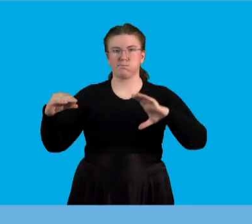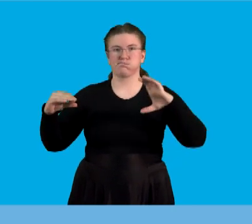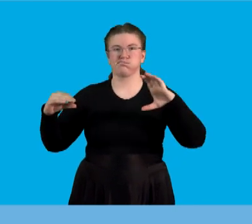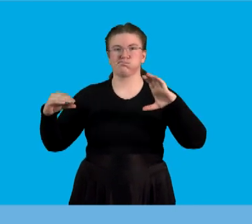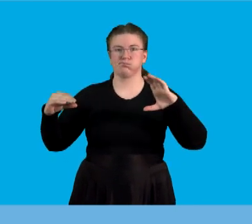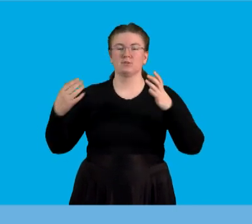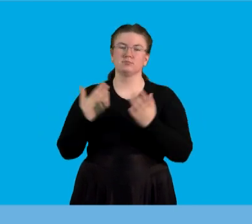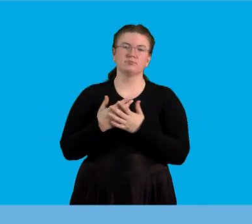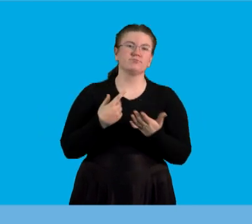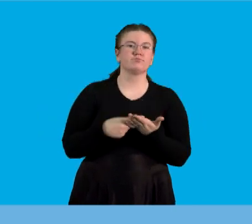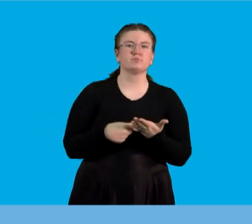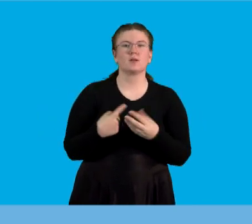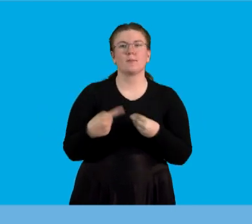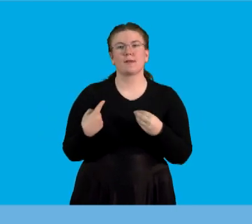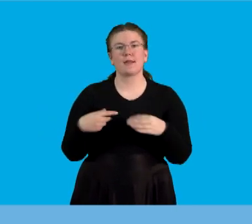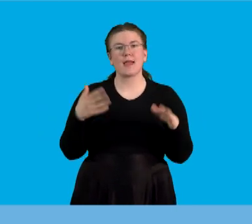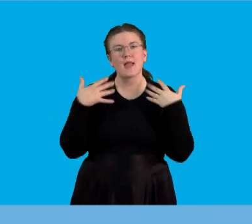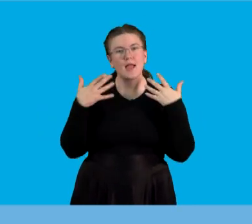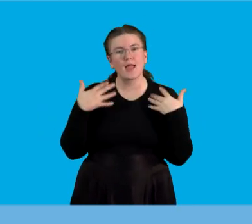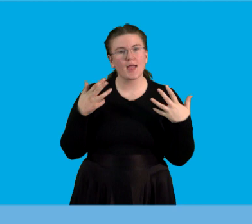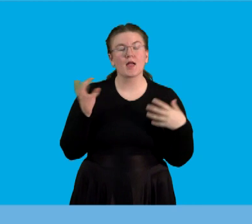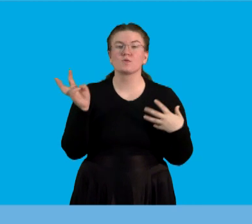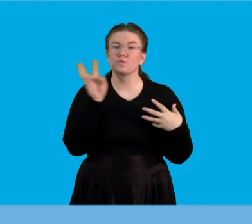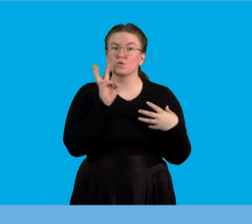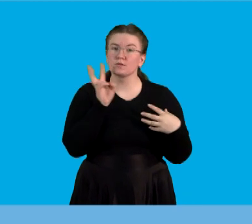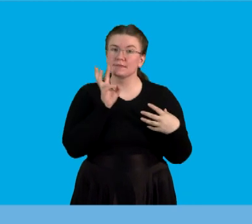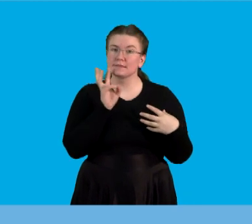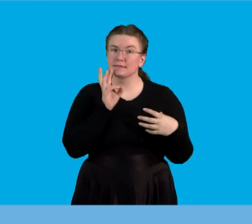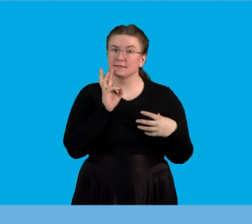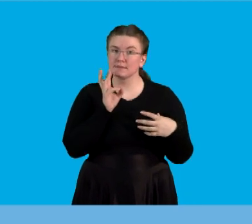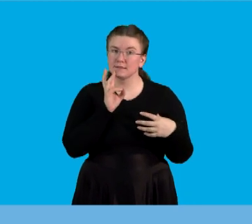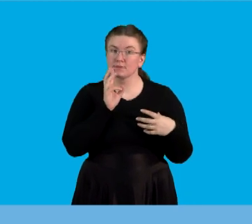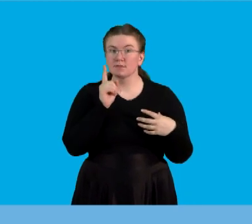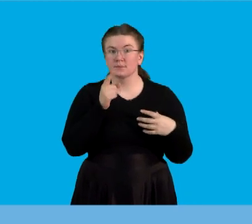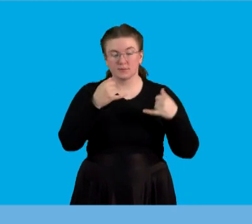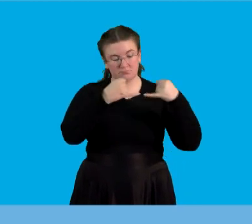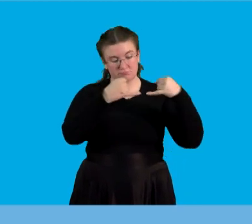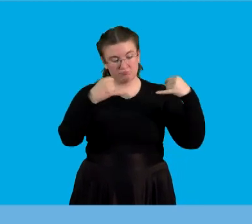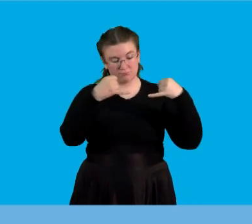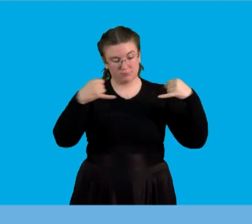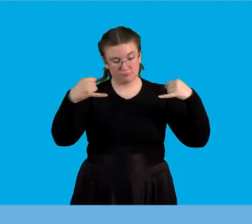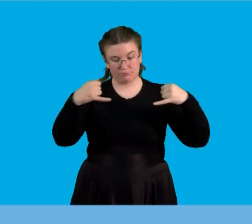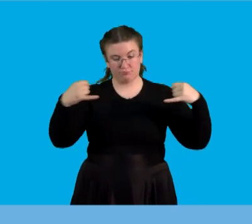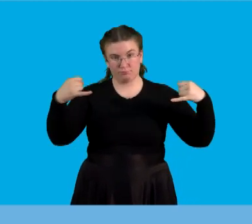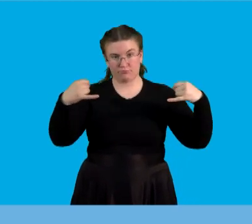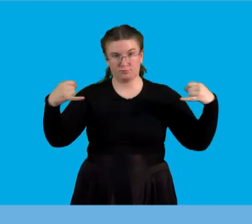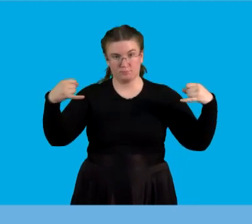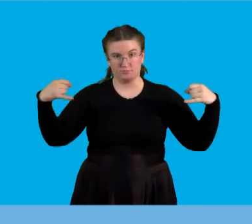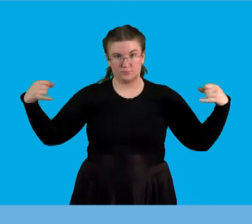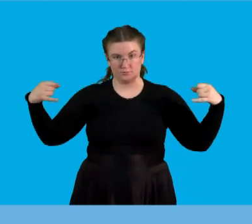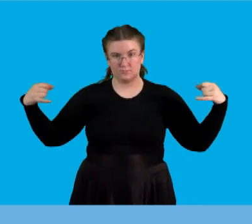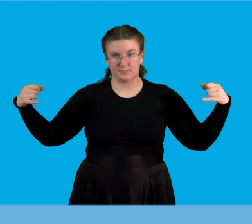more dense, we can talk about air and water. There must be an imaginary